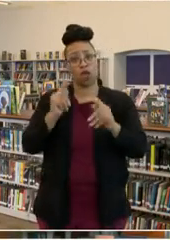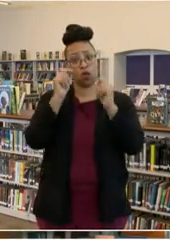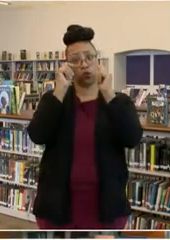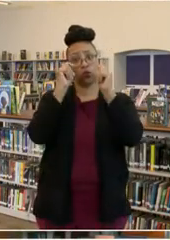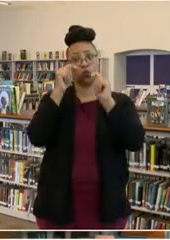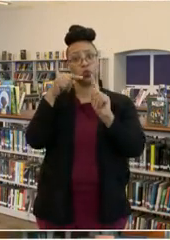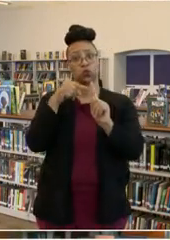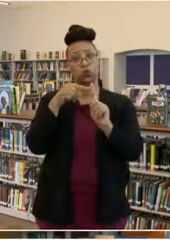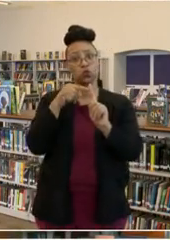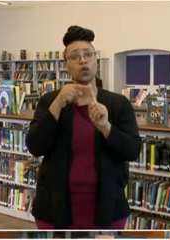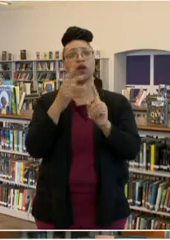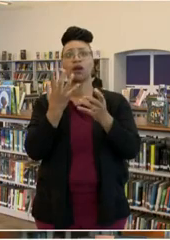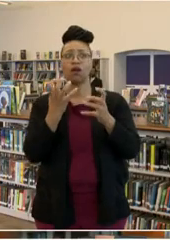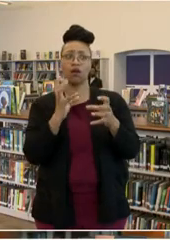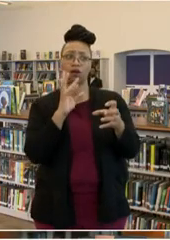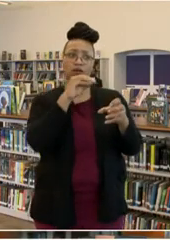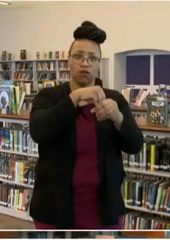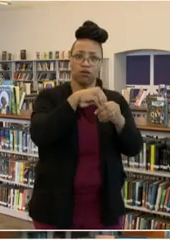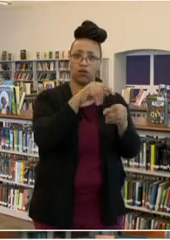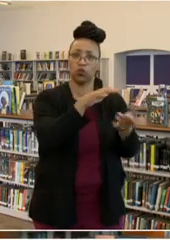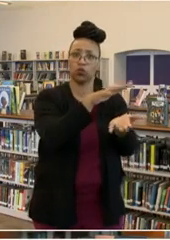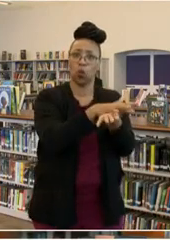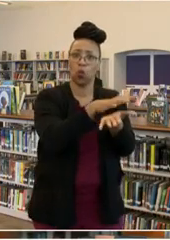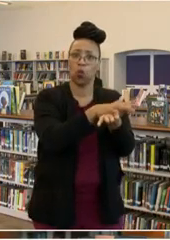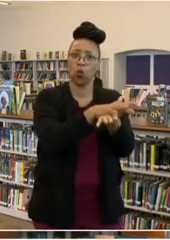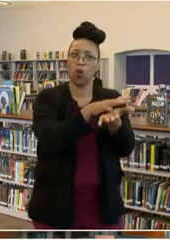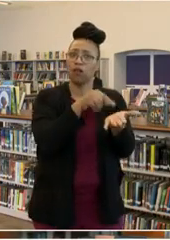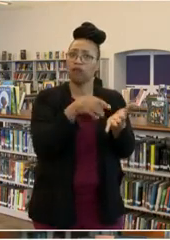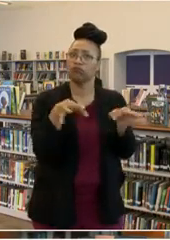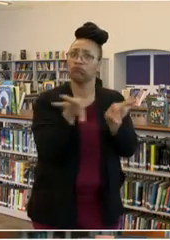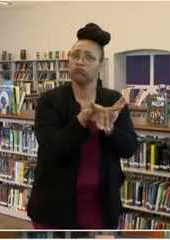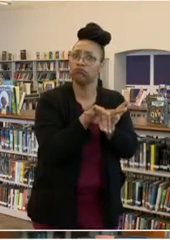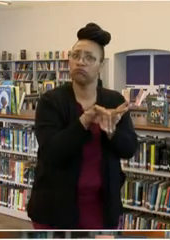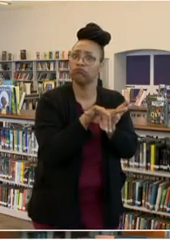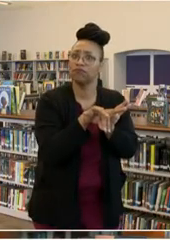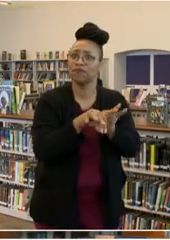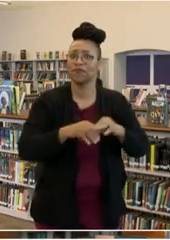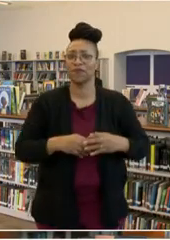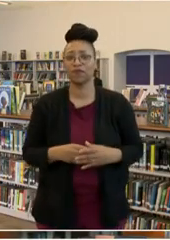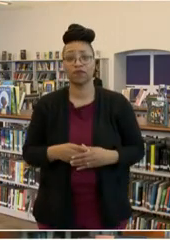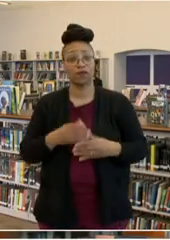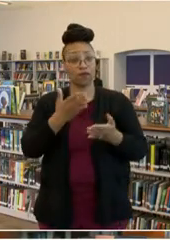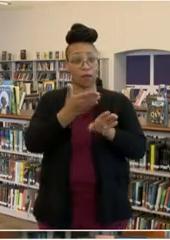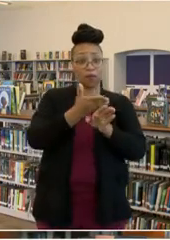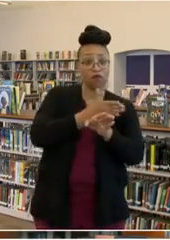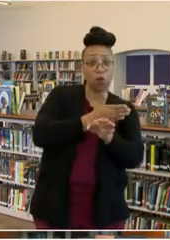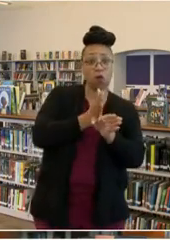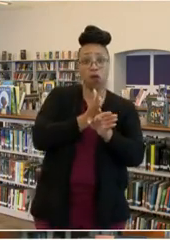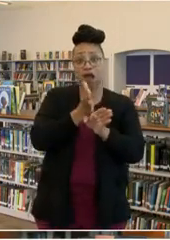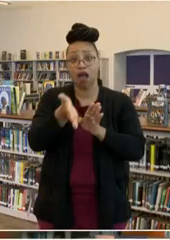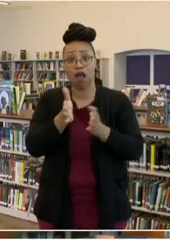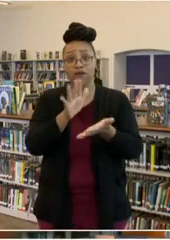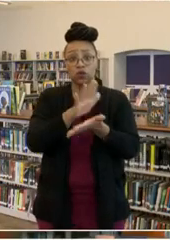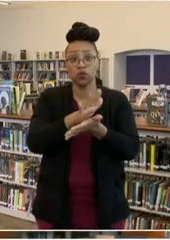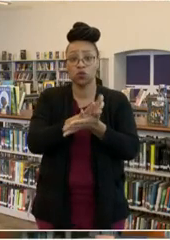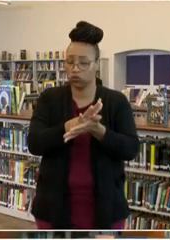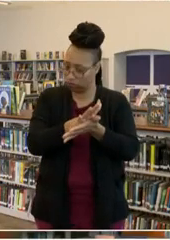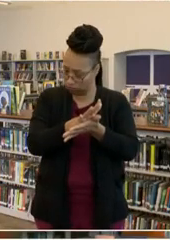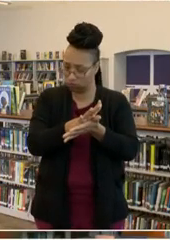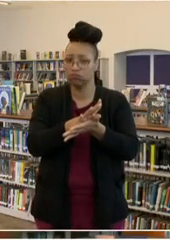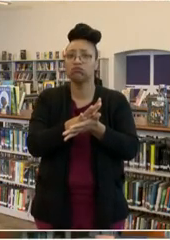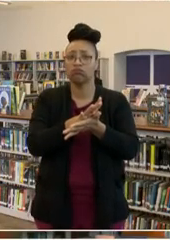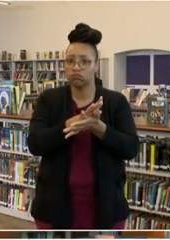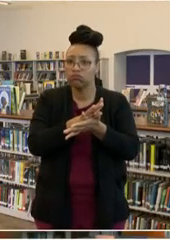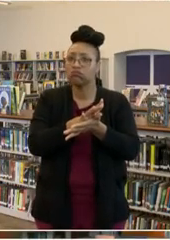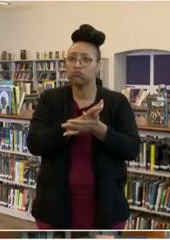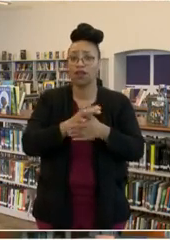occur before school or after school. Some schools will have it interwoven in their instructional day. And the through line is very simple. For most